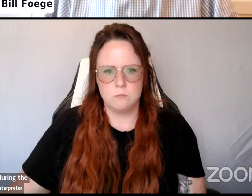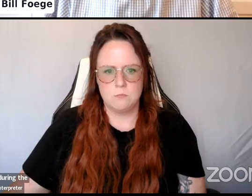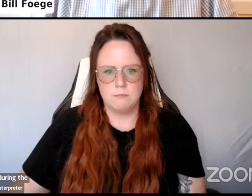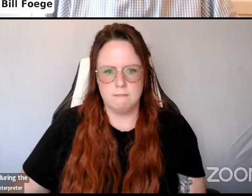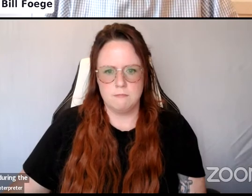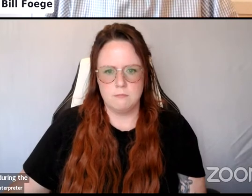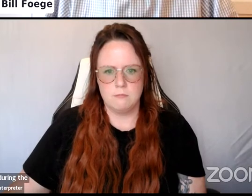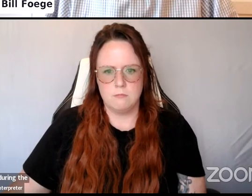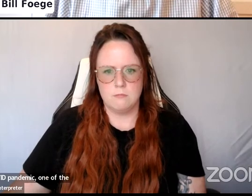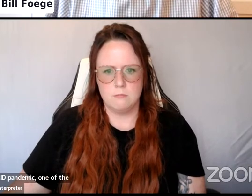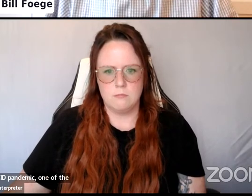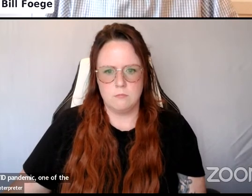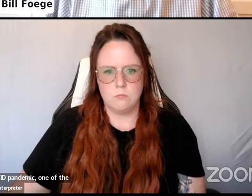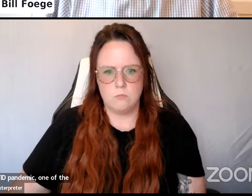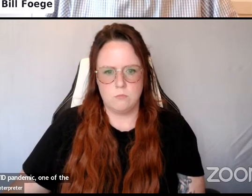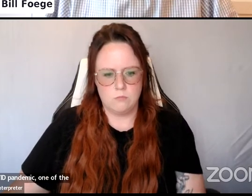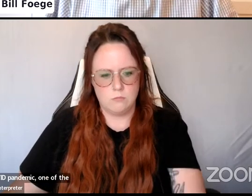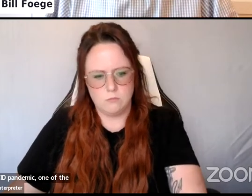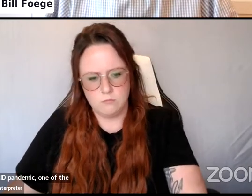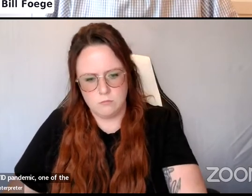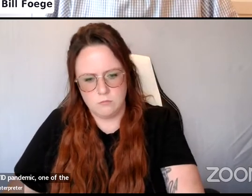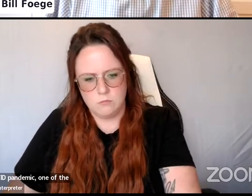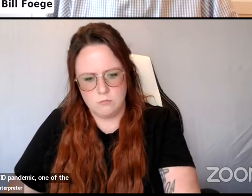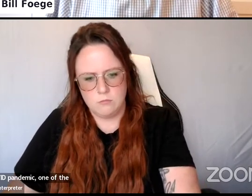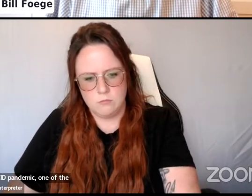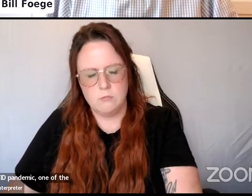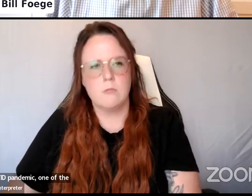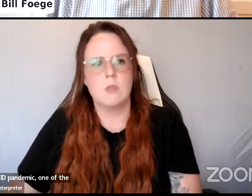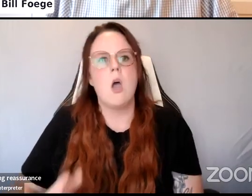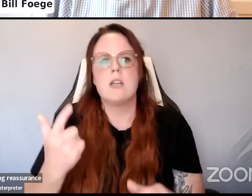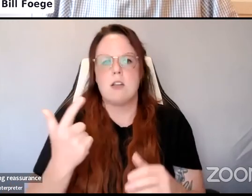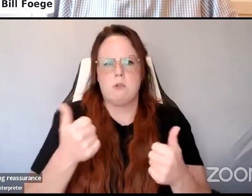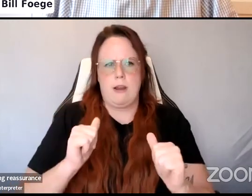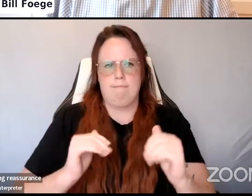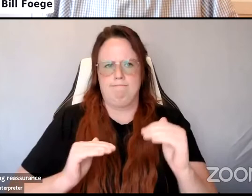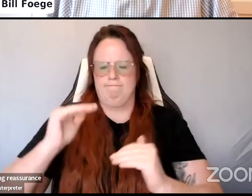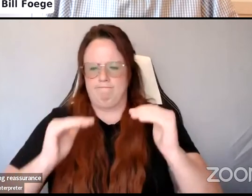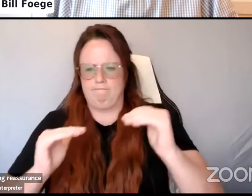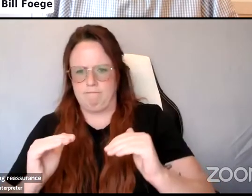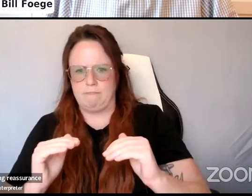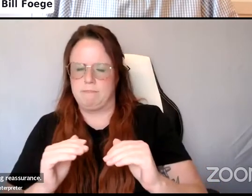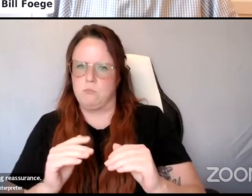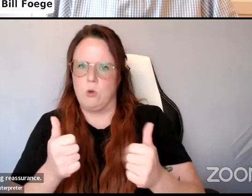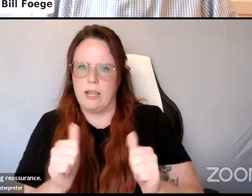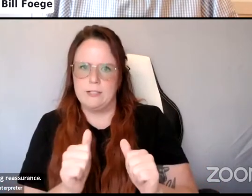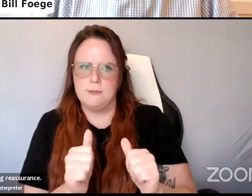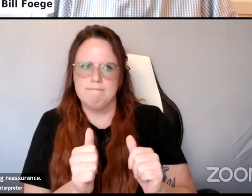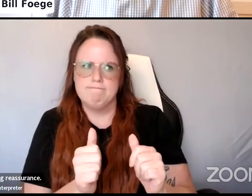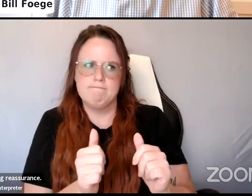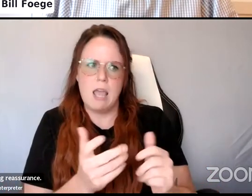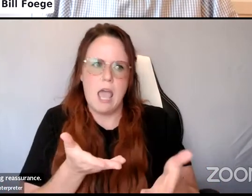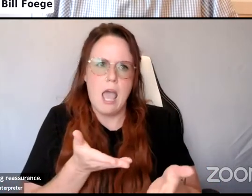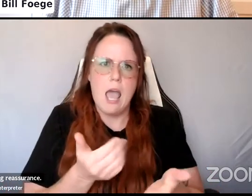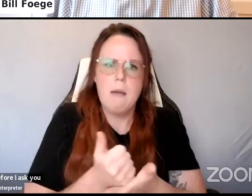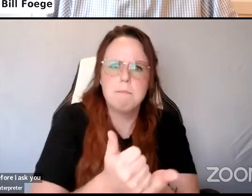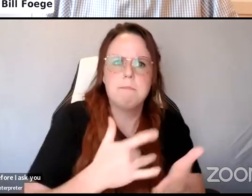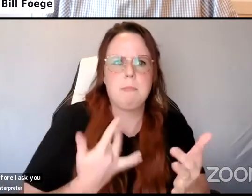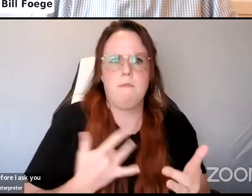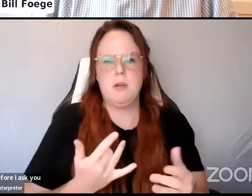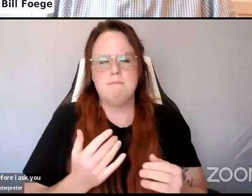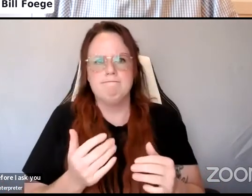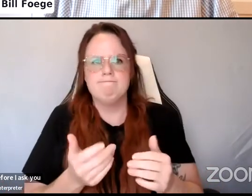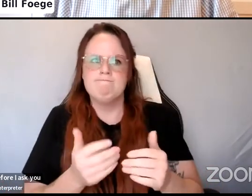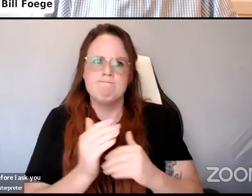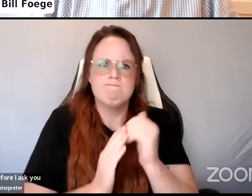uh is balancing reassurance with uncertainty and before I ask you um my questions I'm going to play